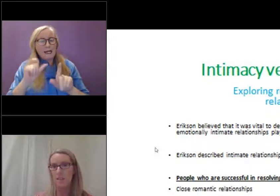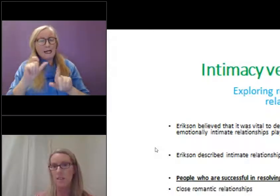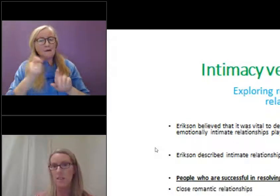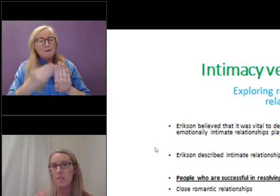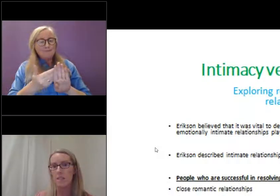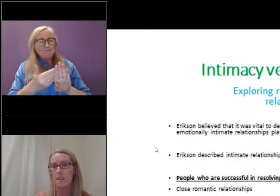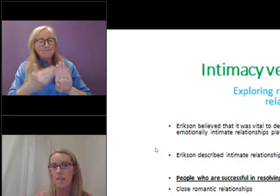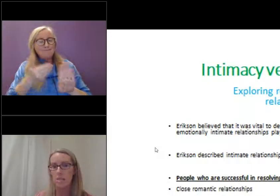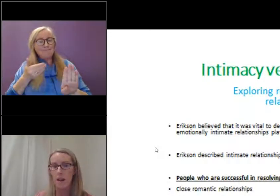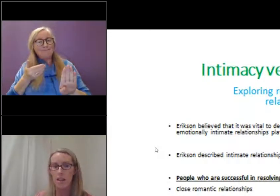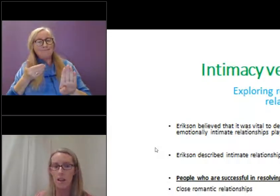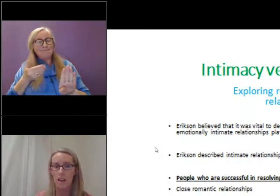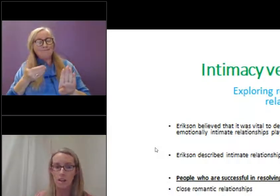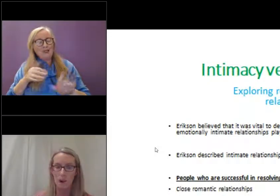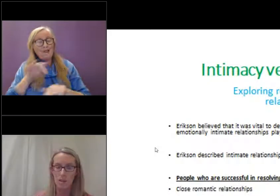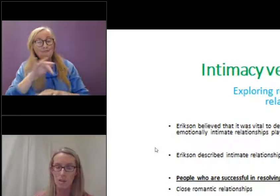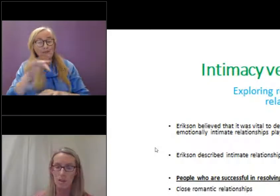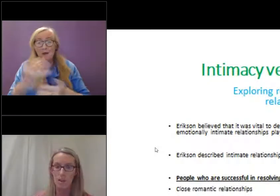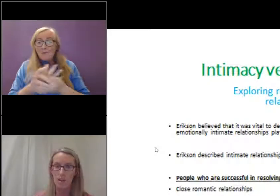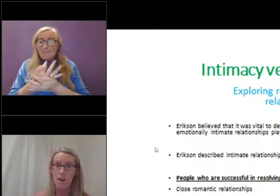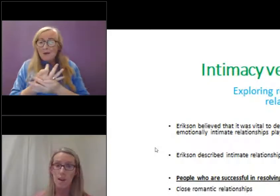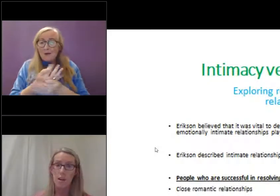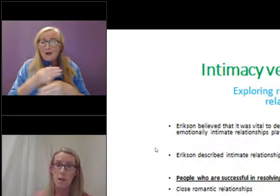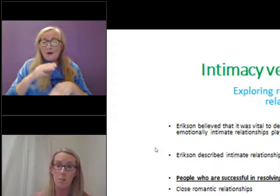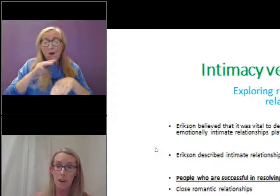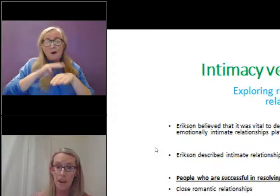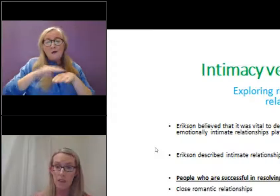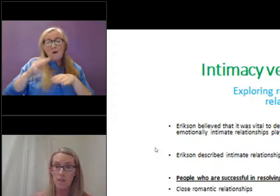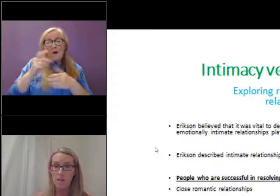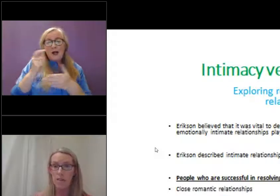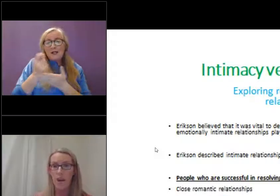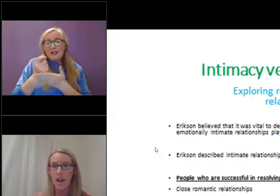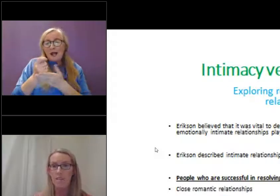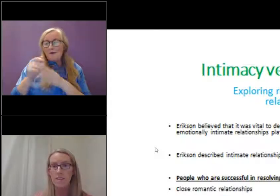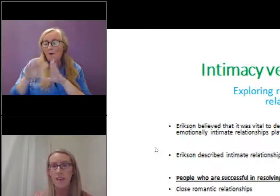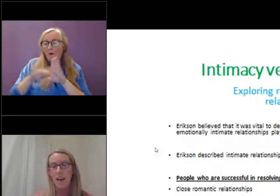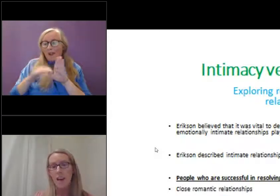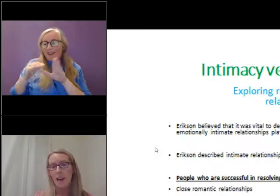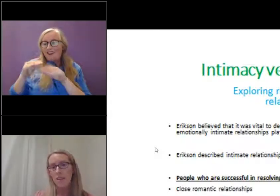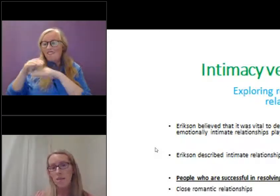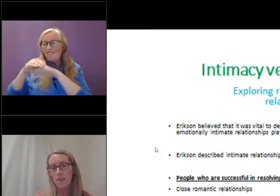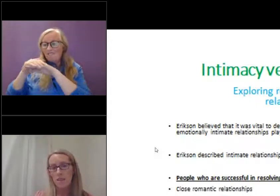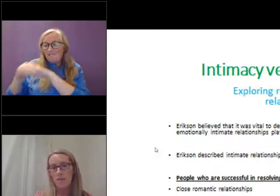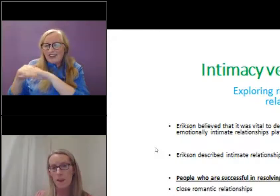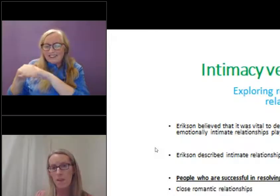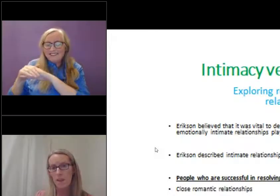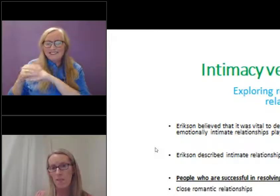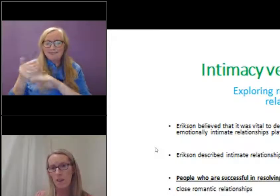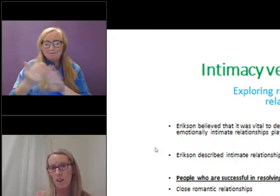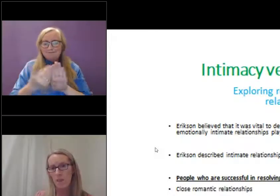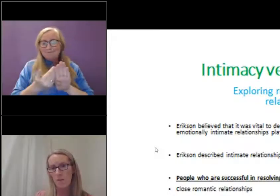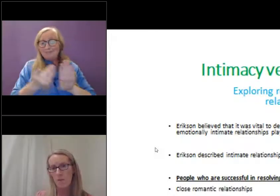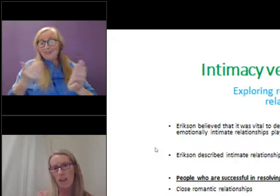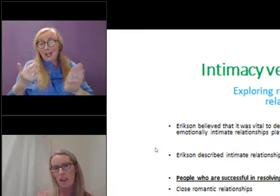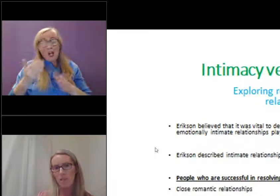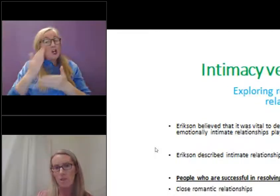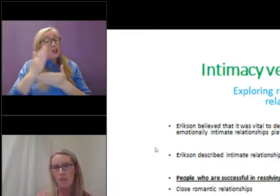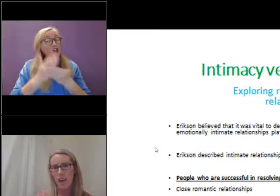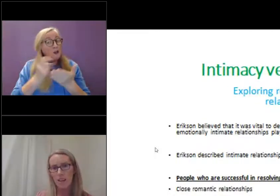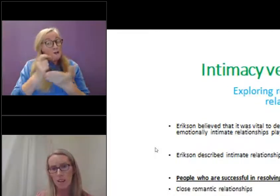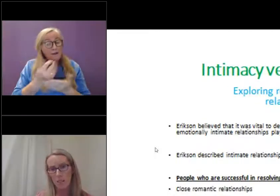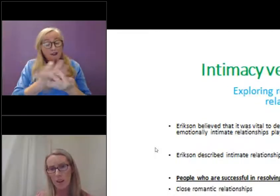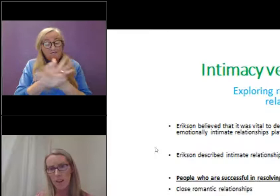they kind of tend to spend a lot of time with their kind of peers, their friends, and sometimes the family can feel almost